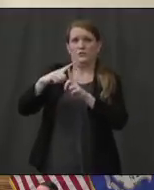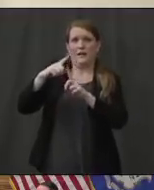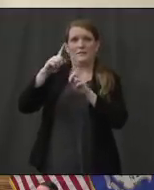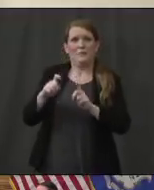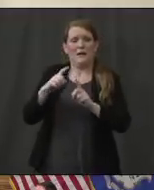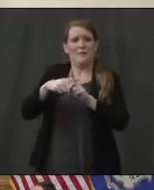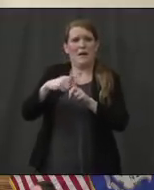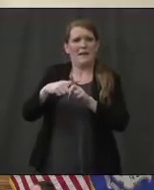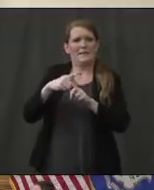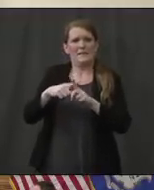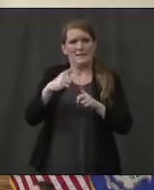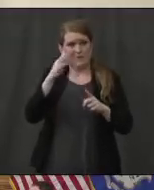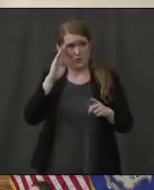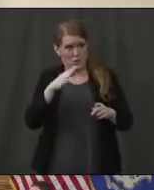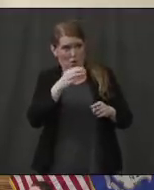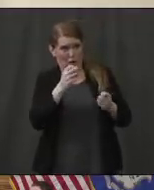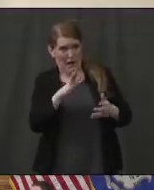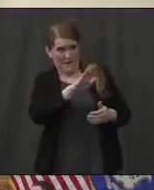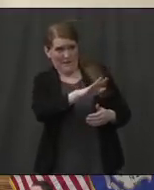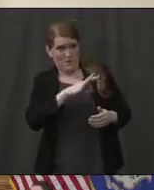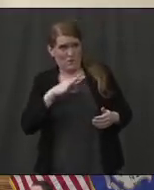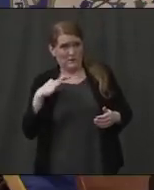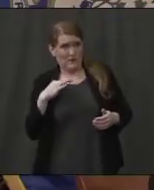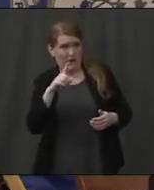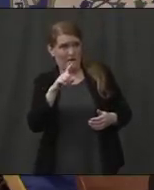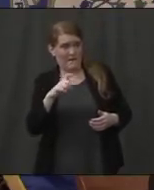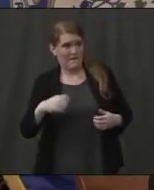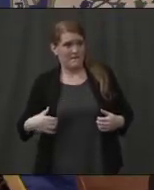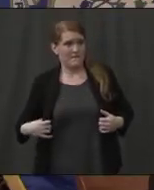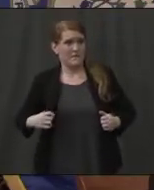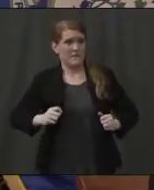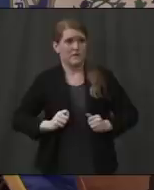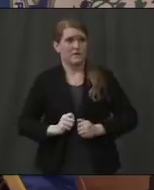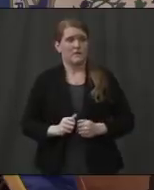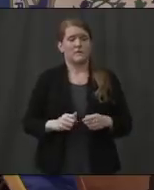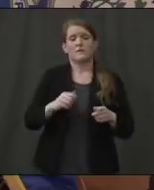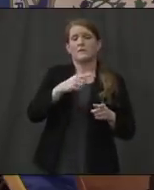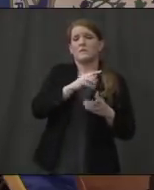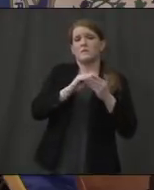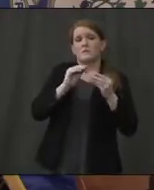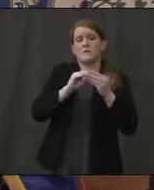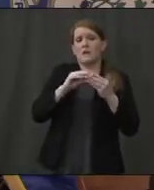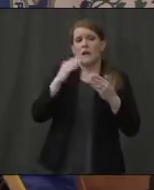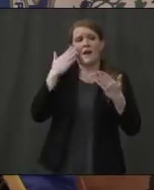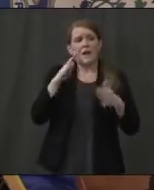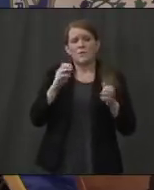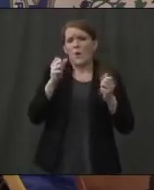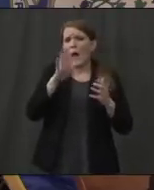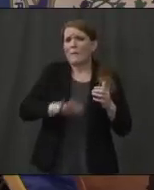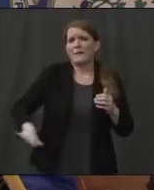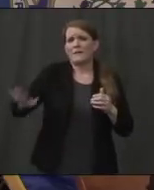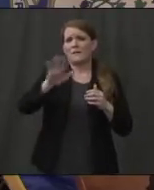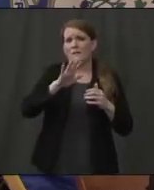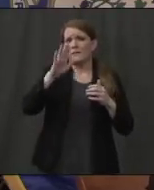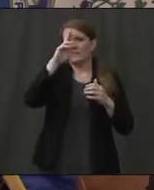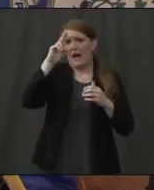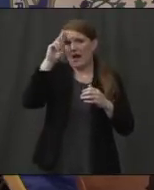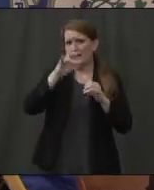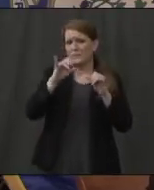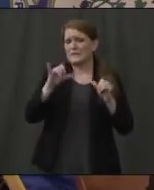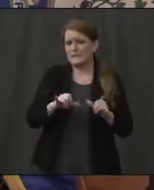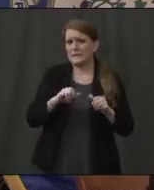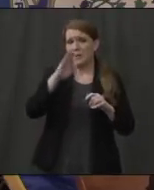How many of yours? I don't know how many across the health system. I know that at Greenwich Hospital, which has been on the front line,